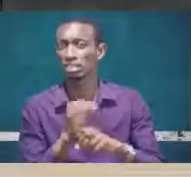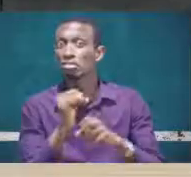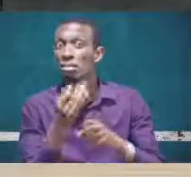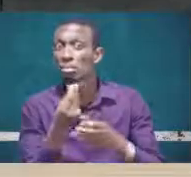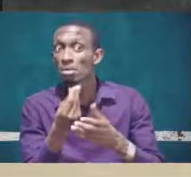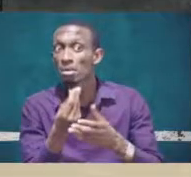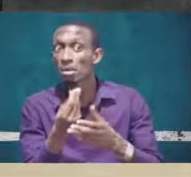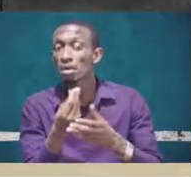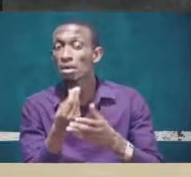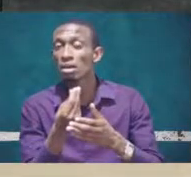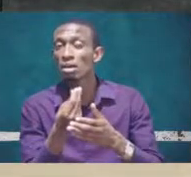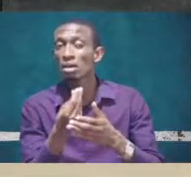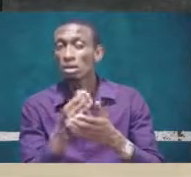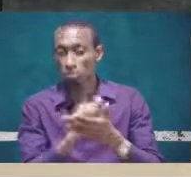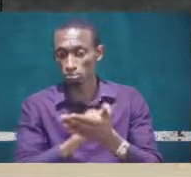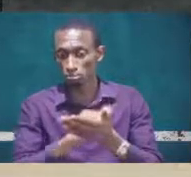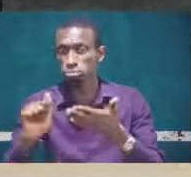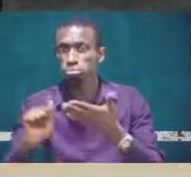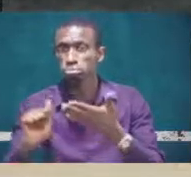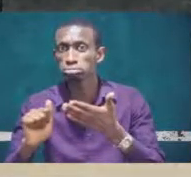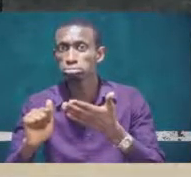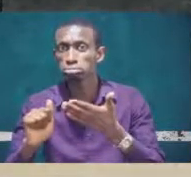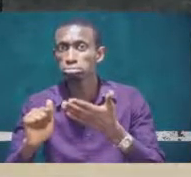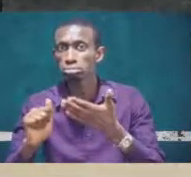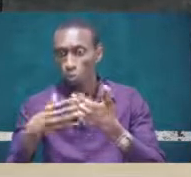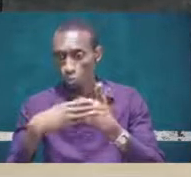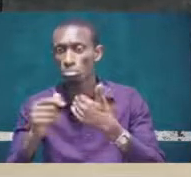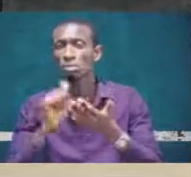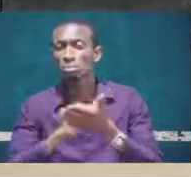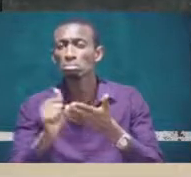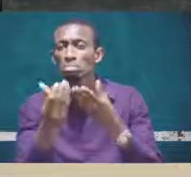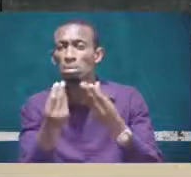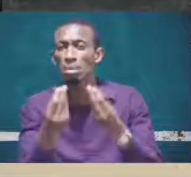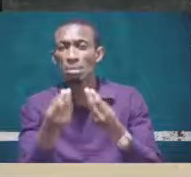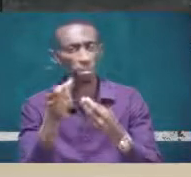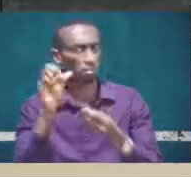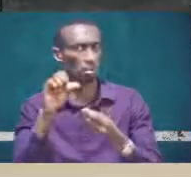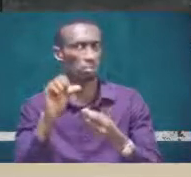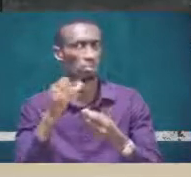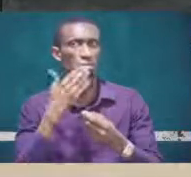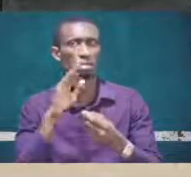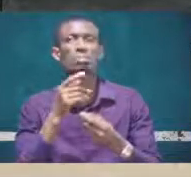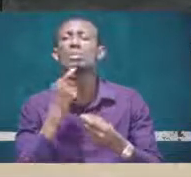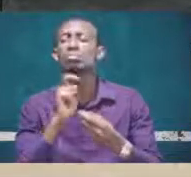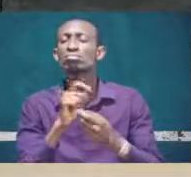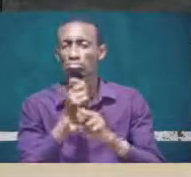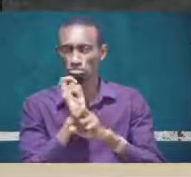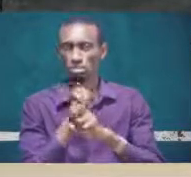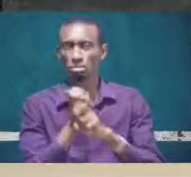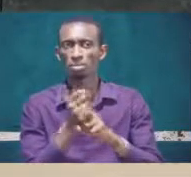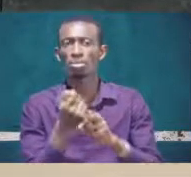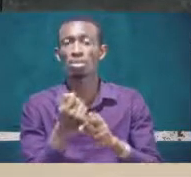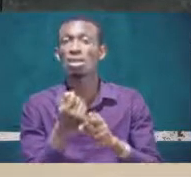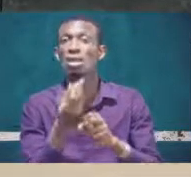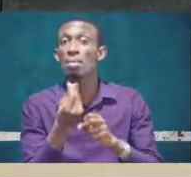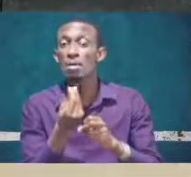forged, this reduces the supply of money in order to maintain value. Counterfeit. What is counterfeit?